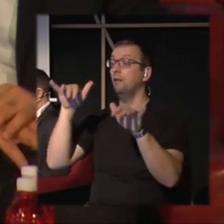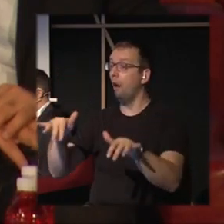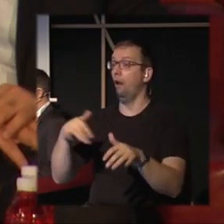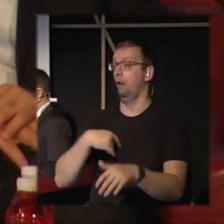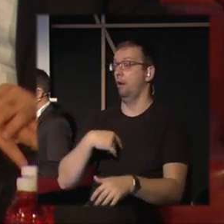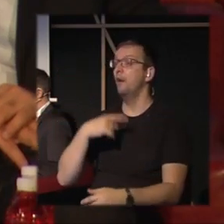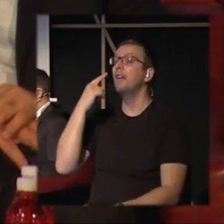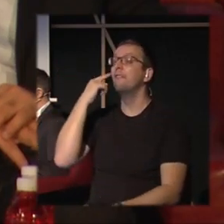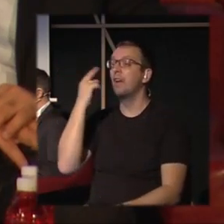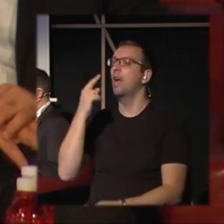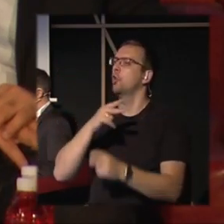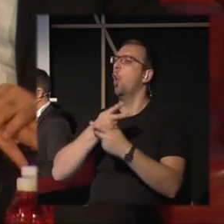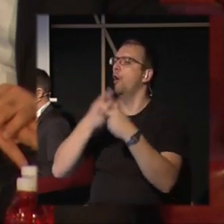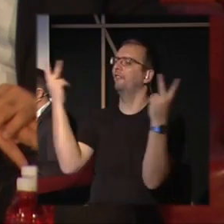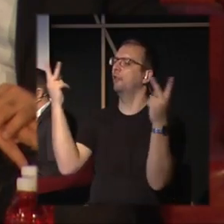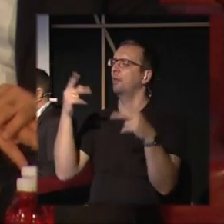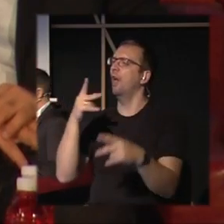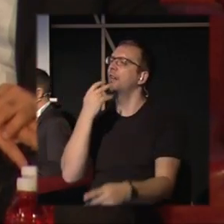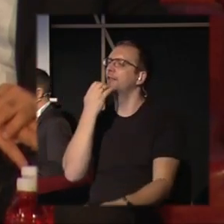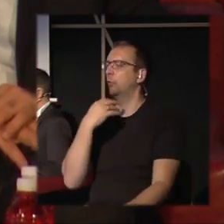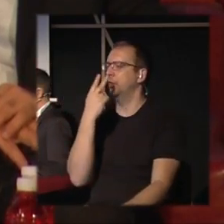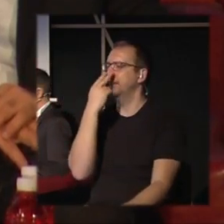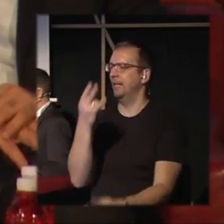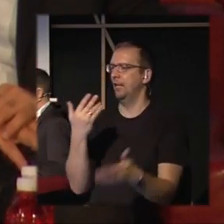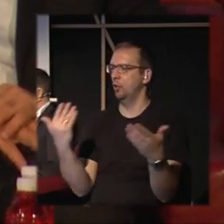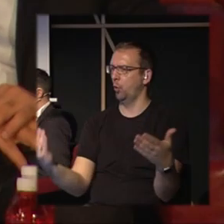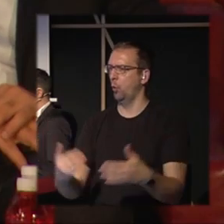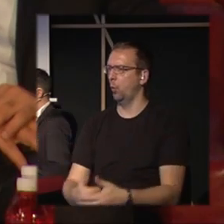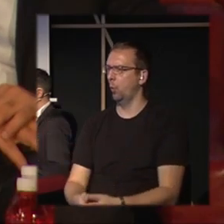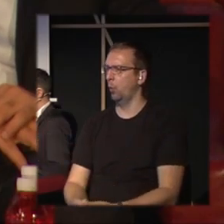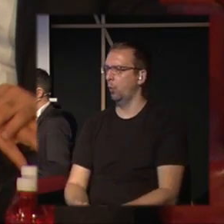to work harder and motivates to work even more on